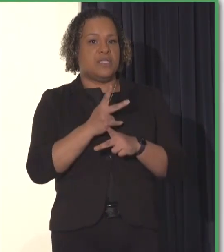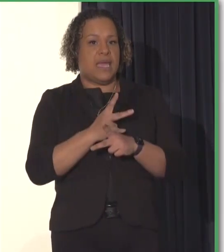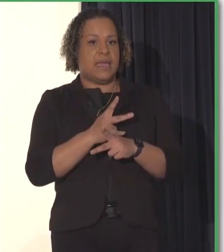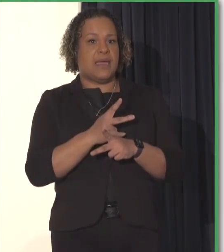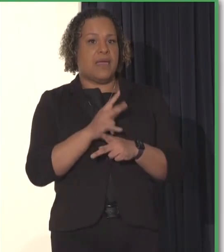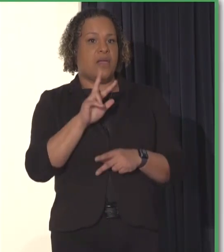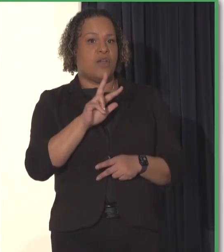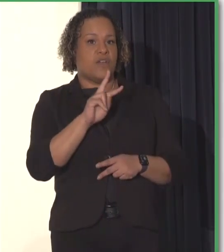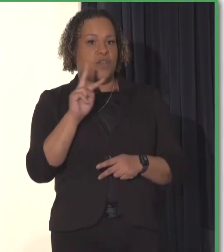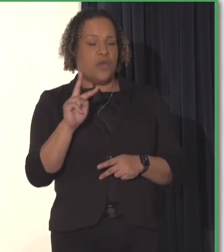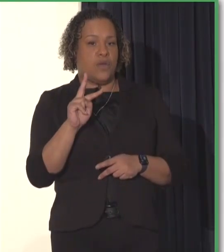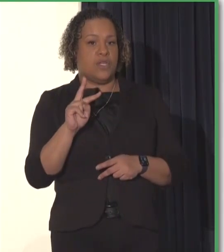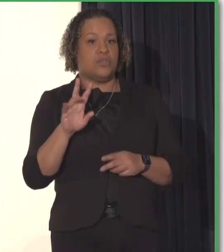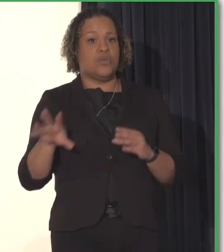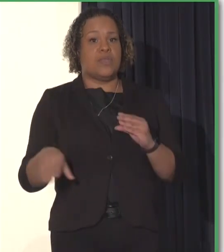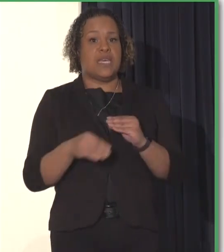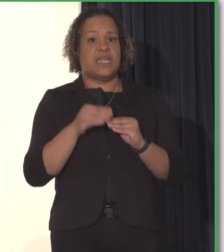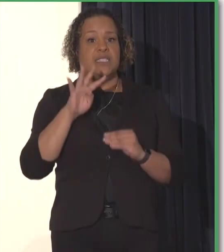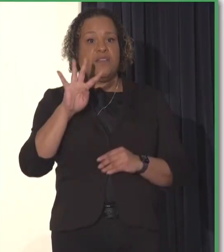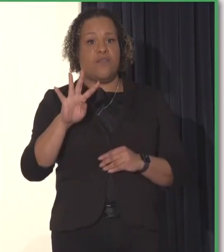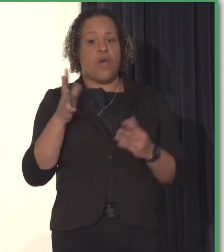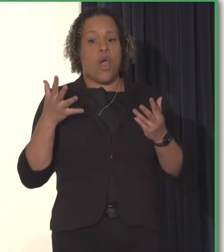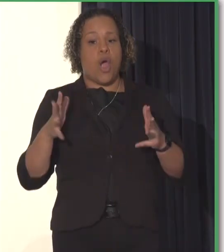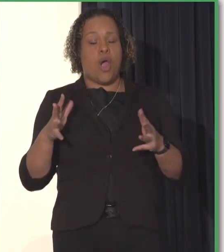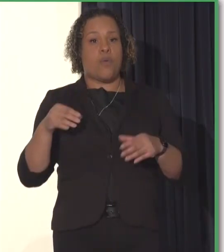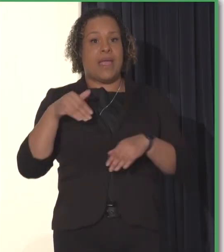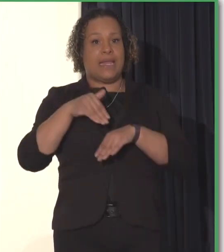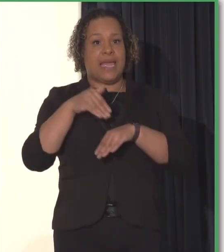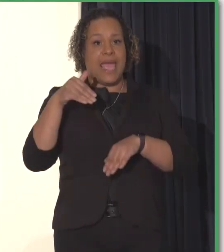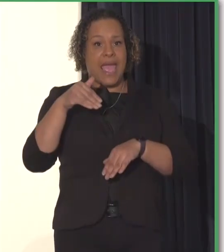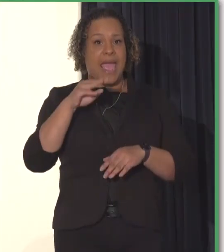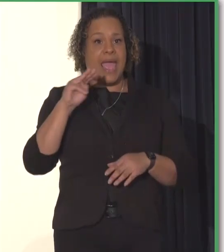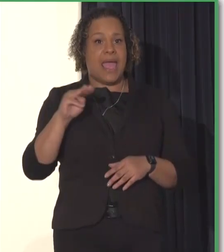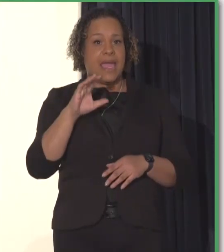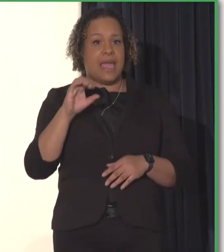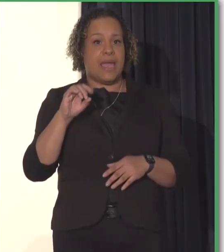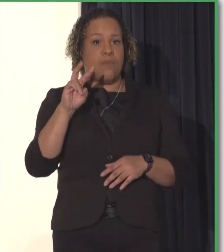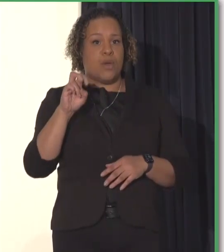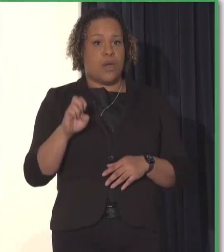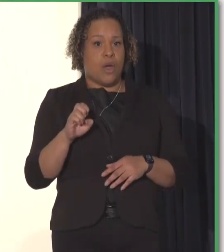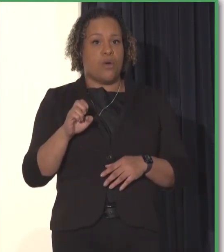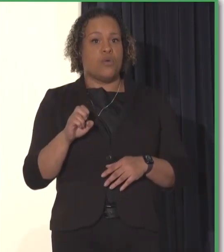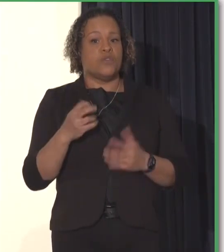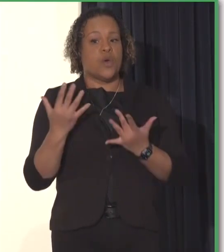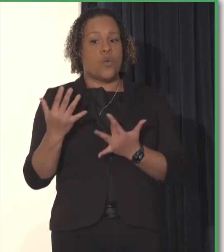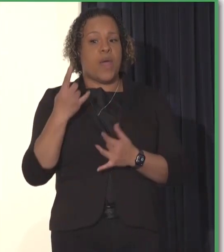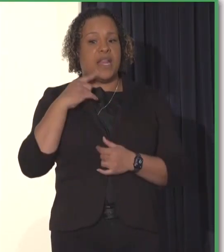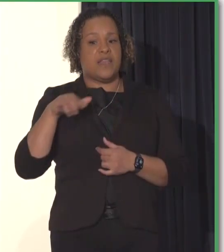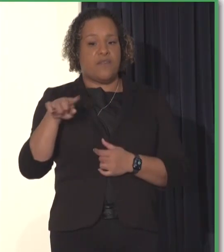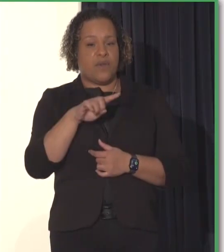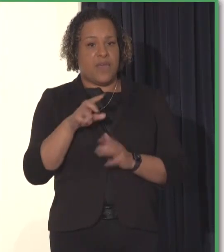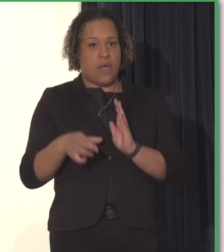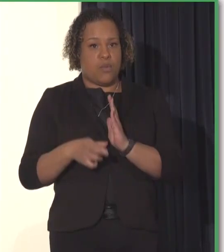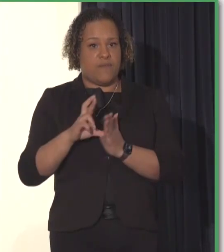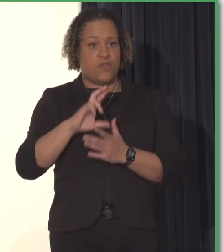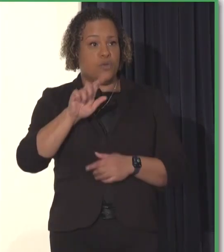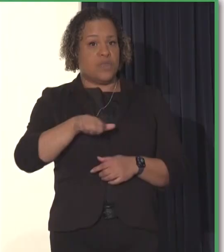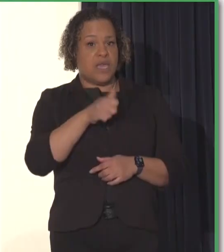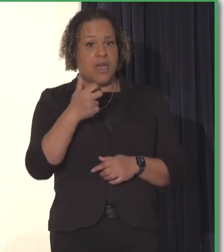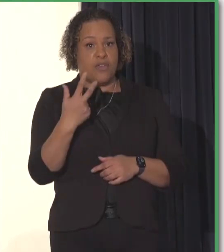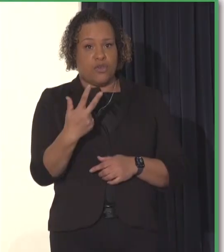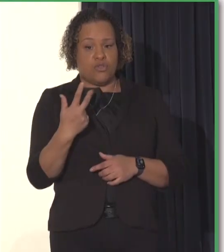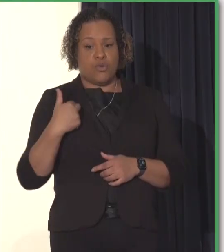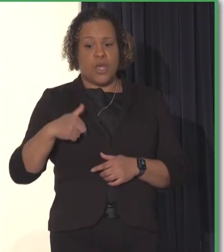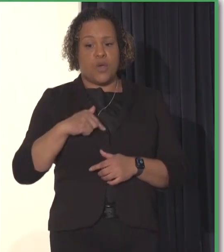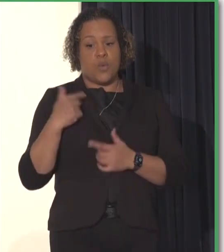question, 1 is already at MCOs, pending their review. The other 3, we are